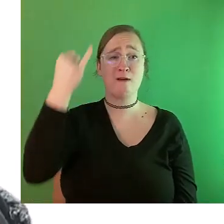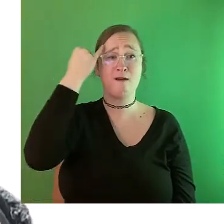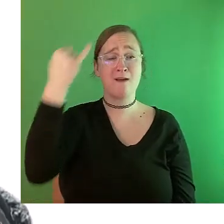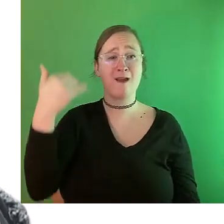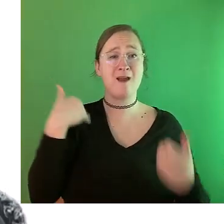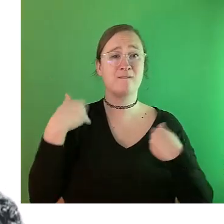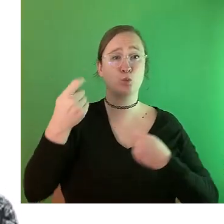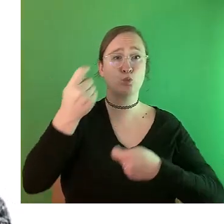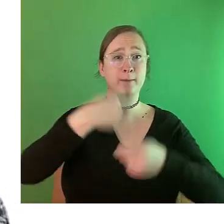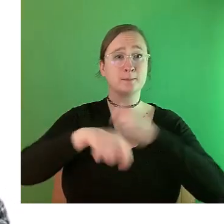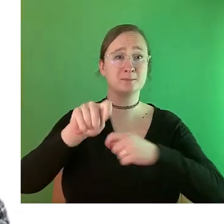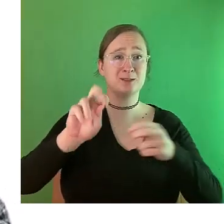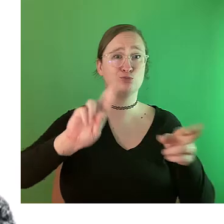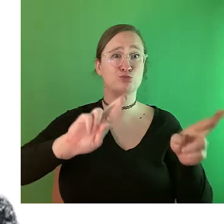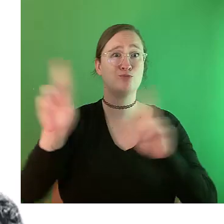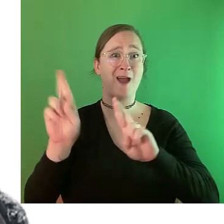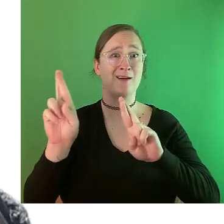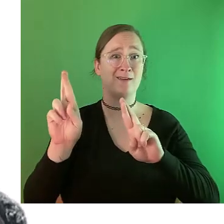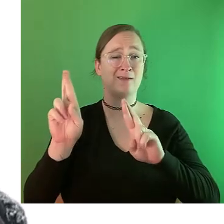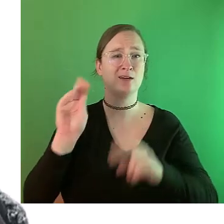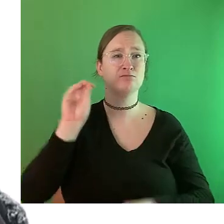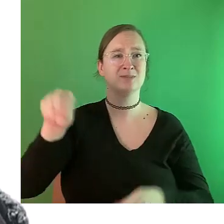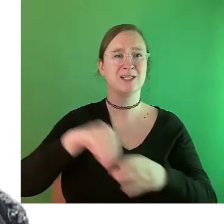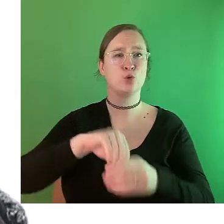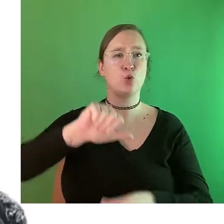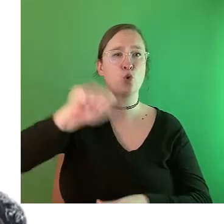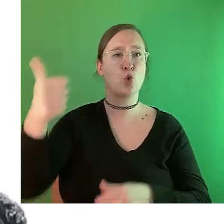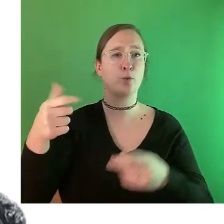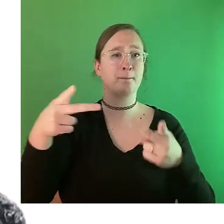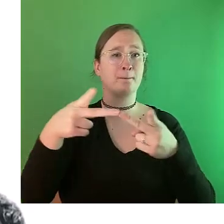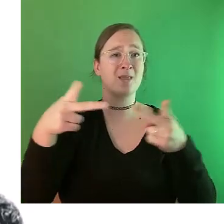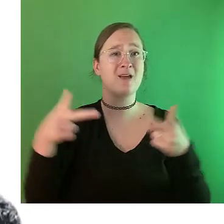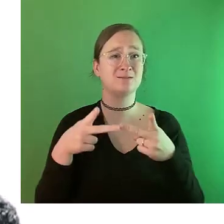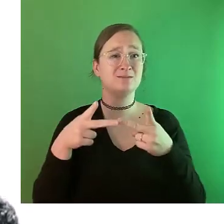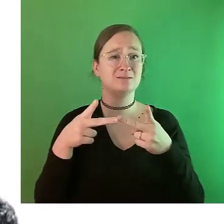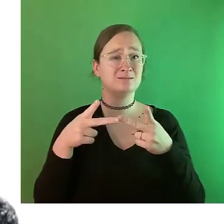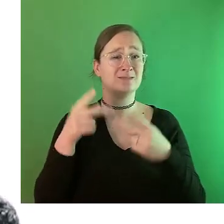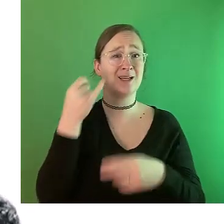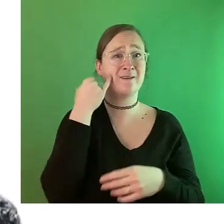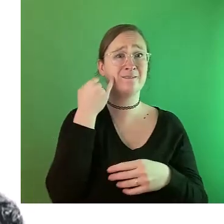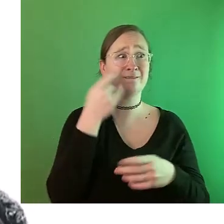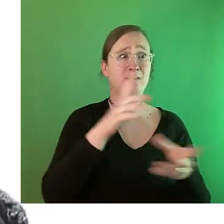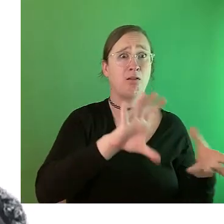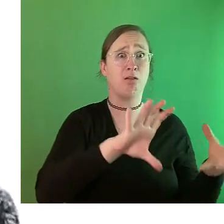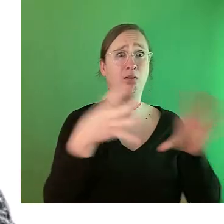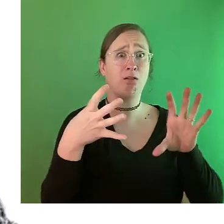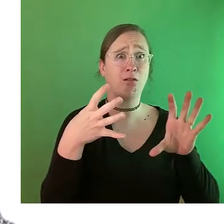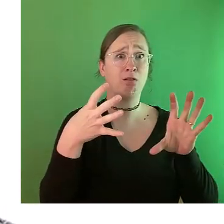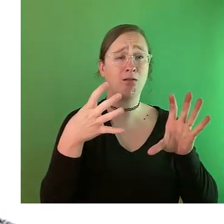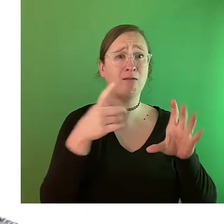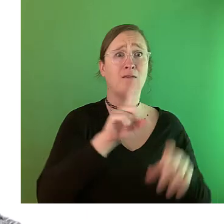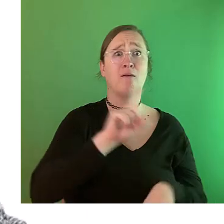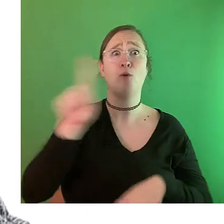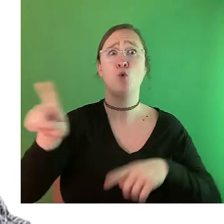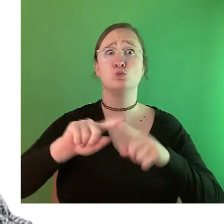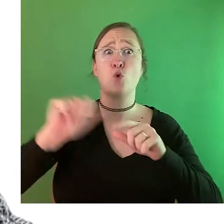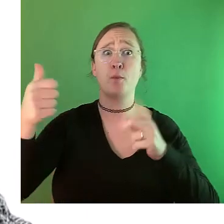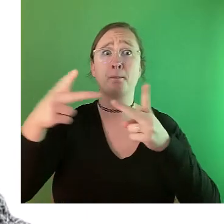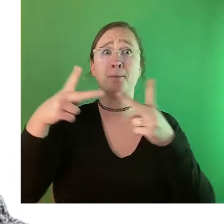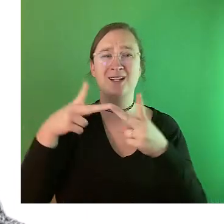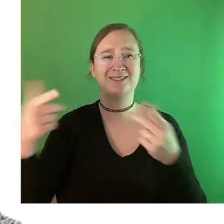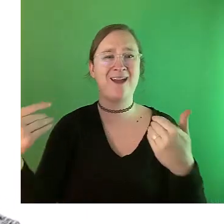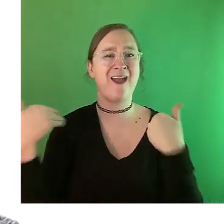talked about before, looking for alternate locations if your services aren't available. If you suddenly find the need to have mental health, behavioral